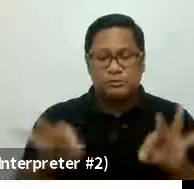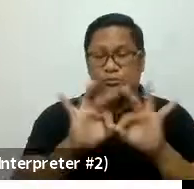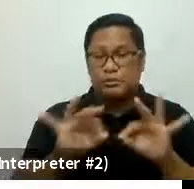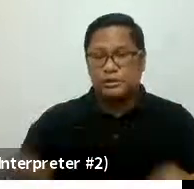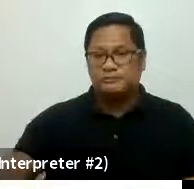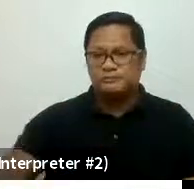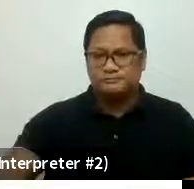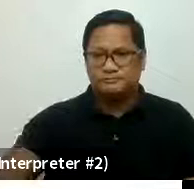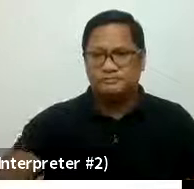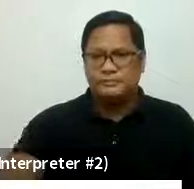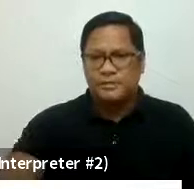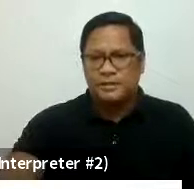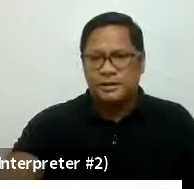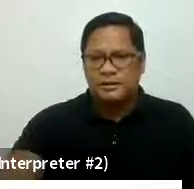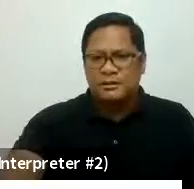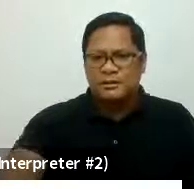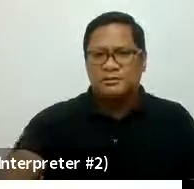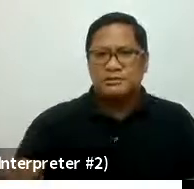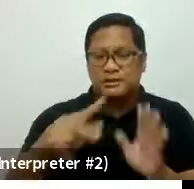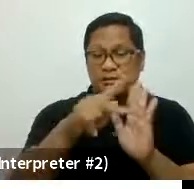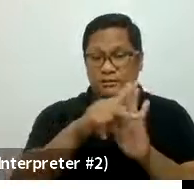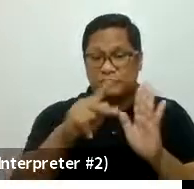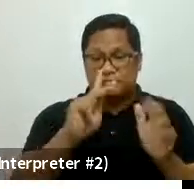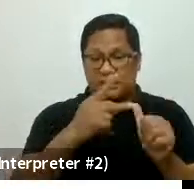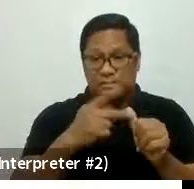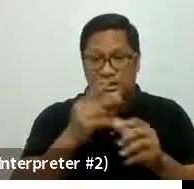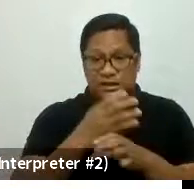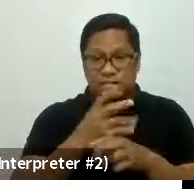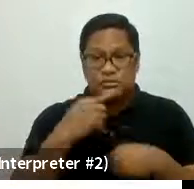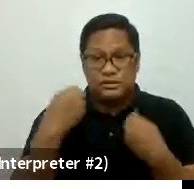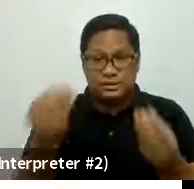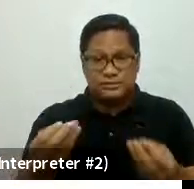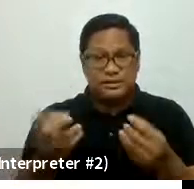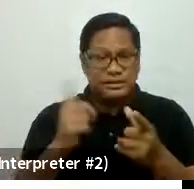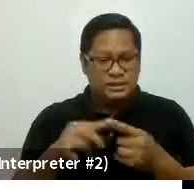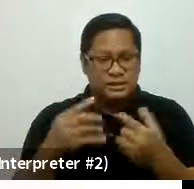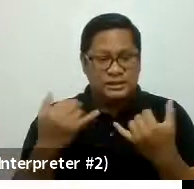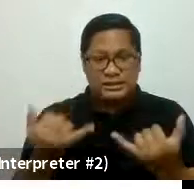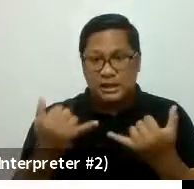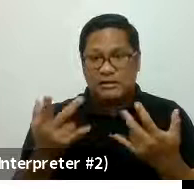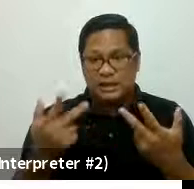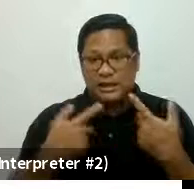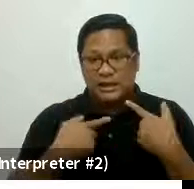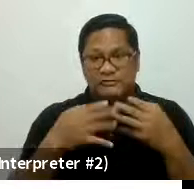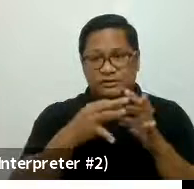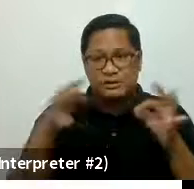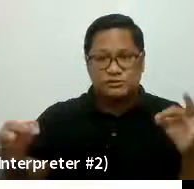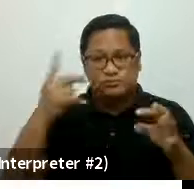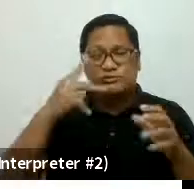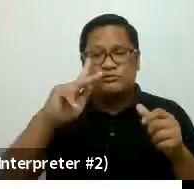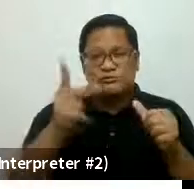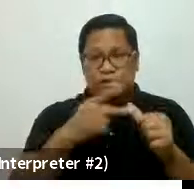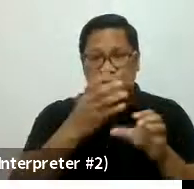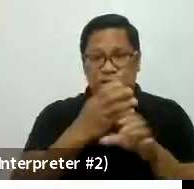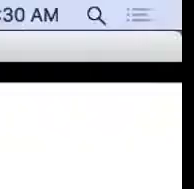to really make sure that the primary care is being provided. And so we are now having the expansion of the primary care.